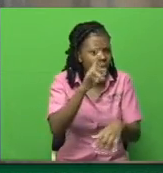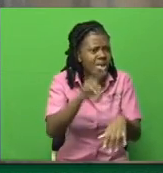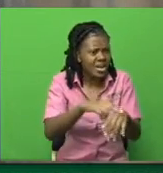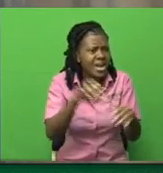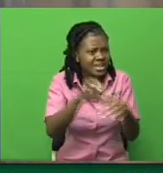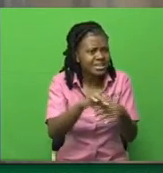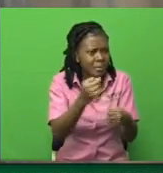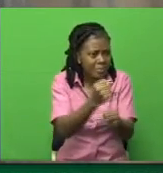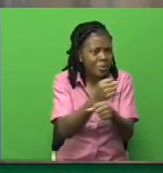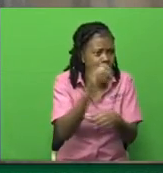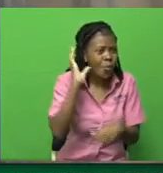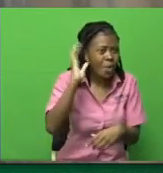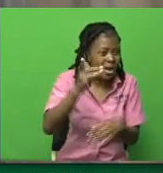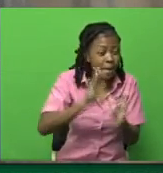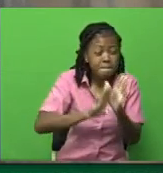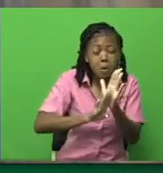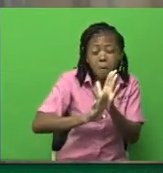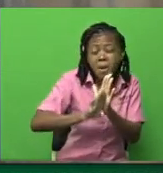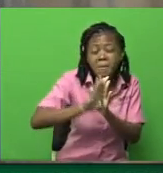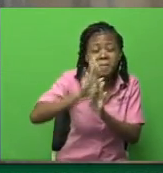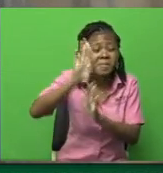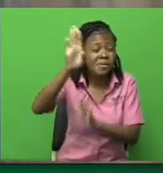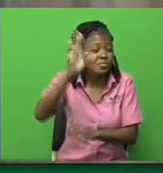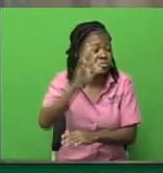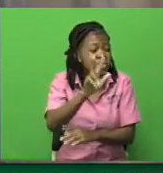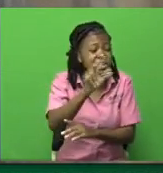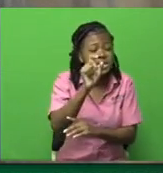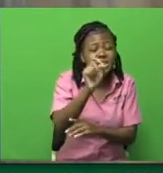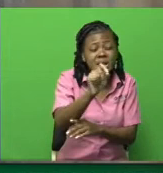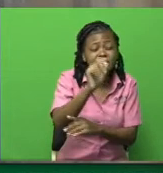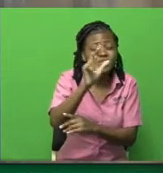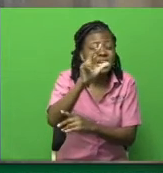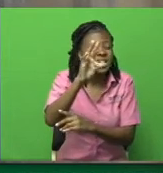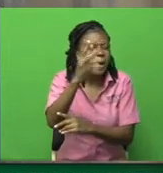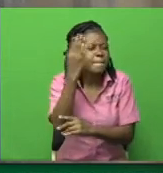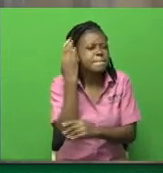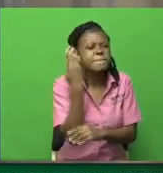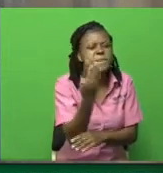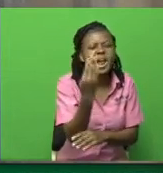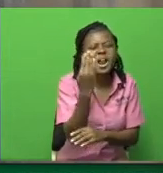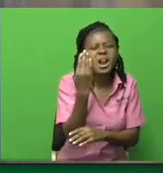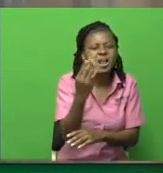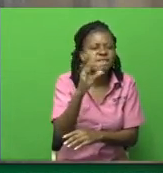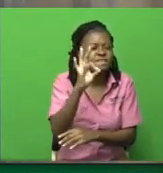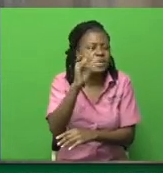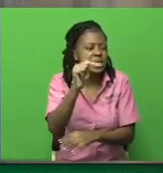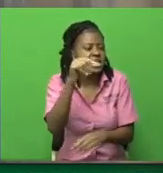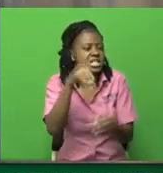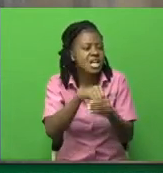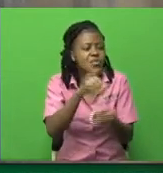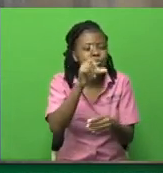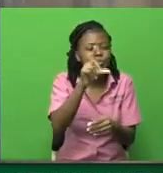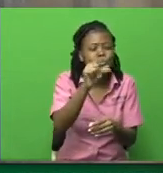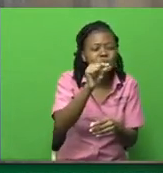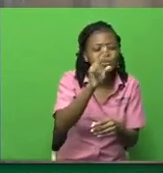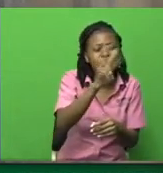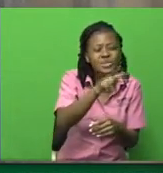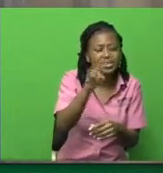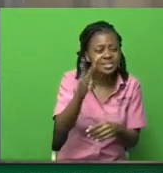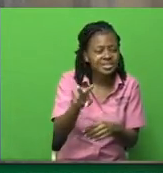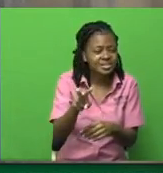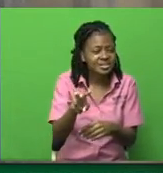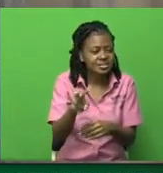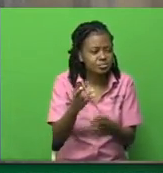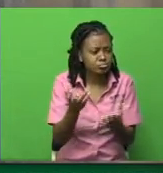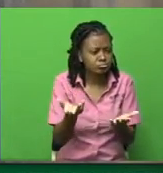would rise to 3.37 billion standard cubic feet in 2022 nothing is further from the truth